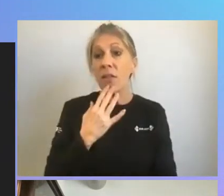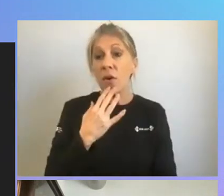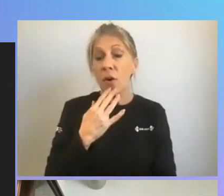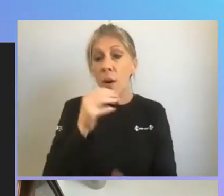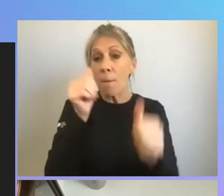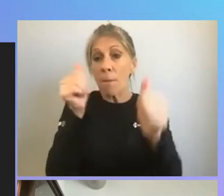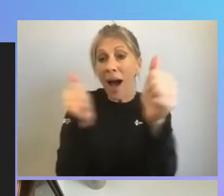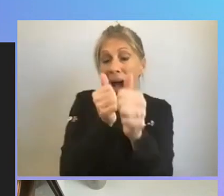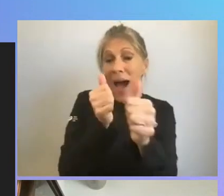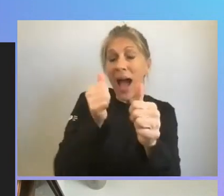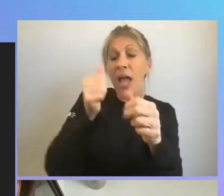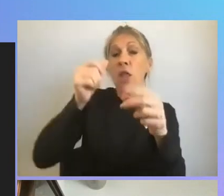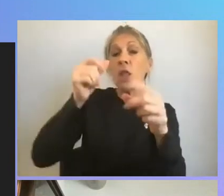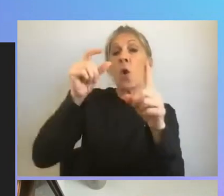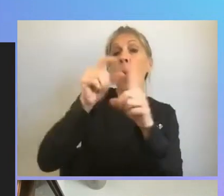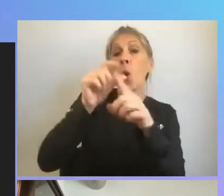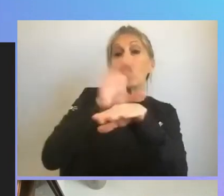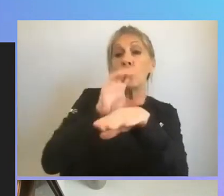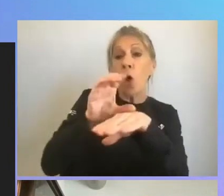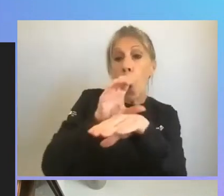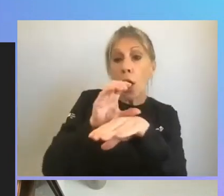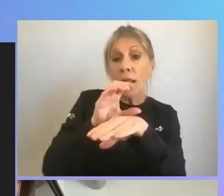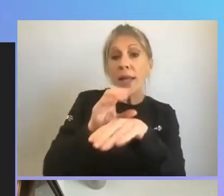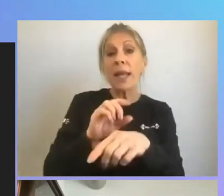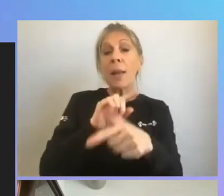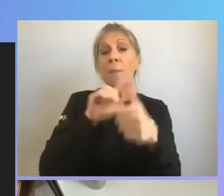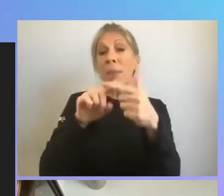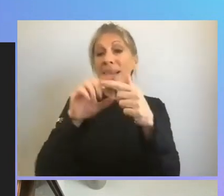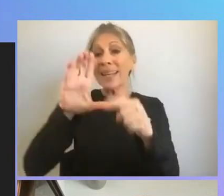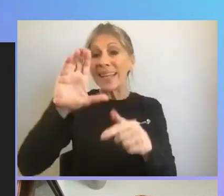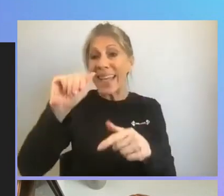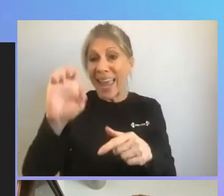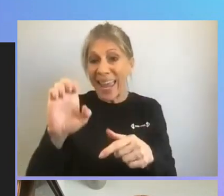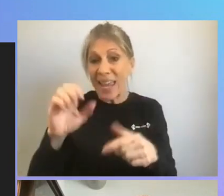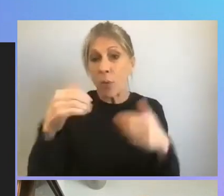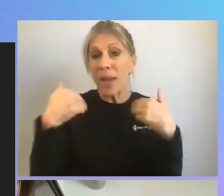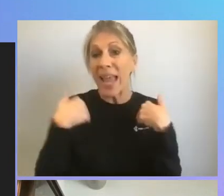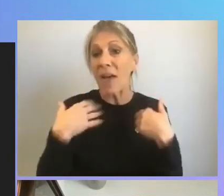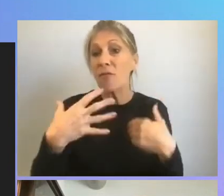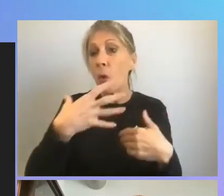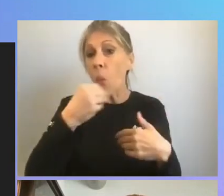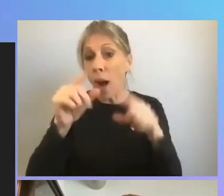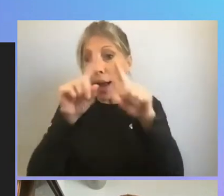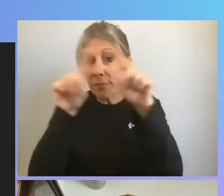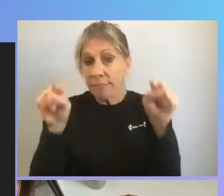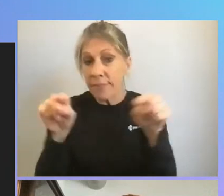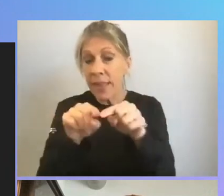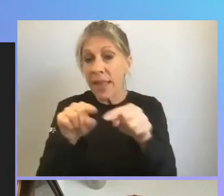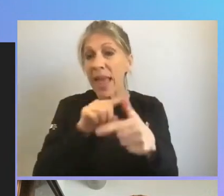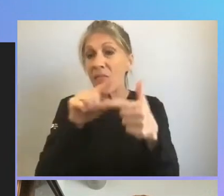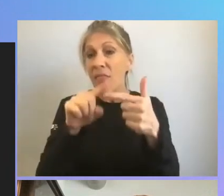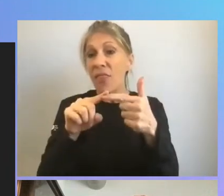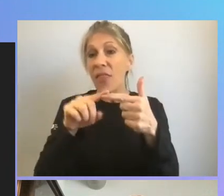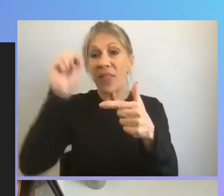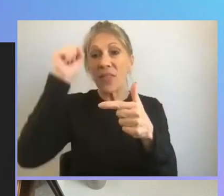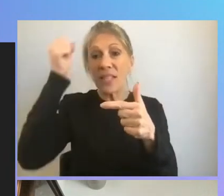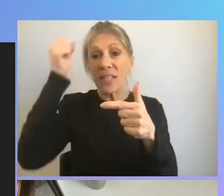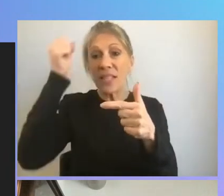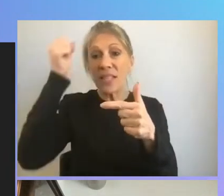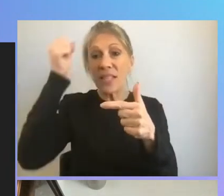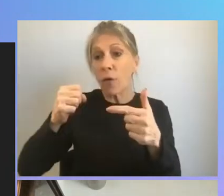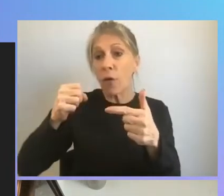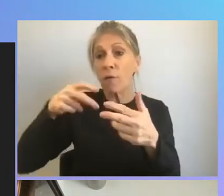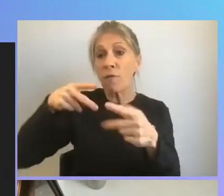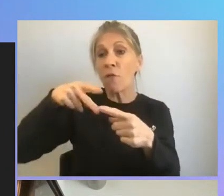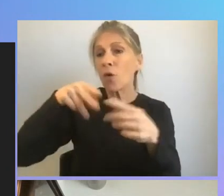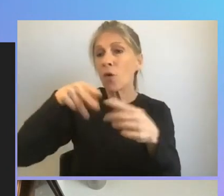the word chocolate is some chocolate icing, but behind the word cake we have like the white plate and then the silver fork. So there's so many